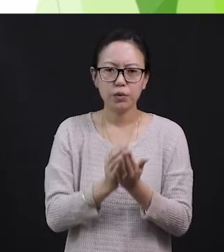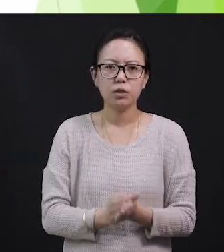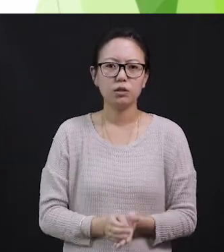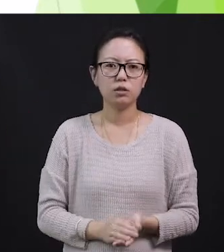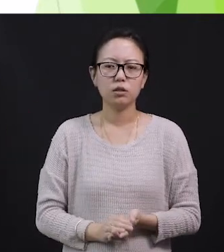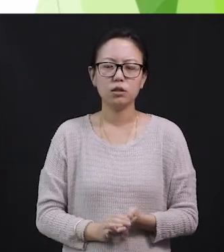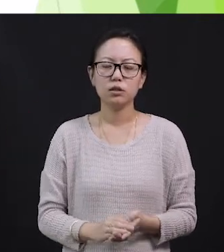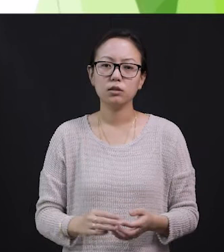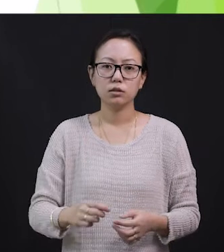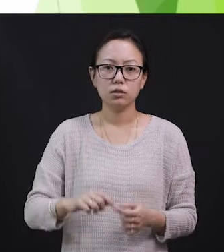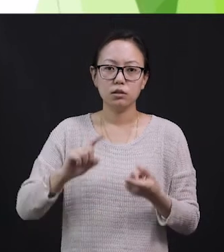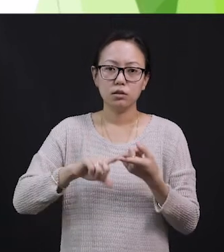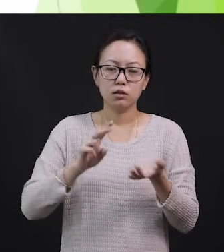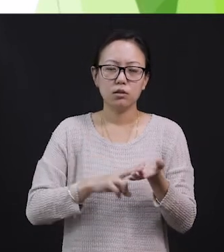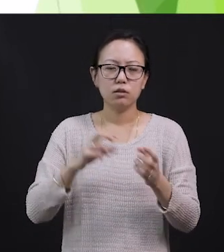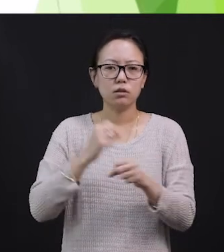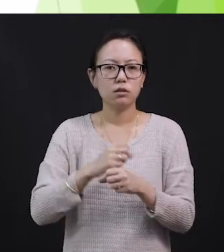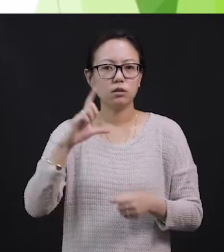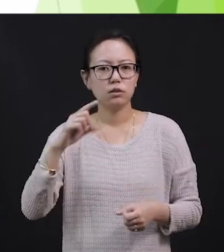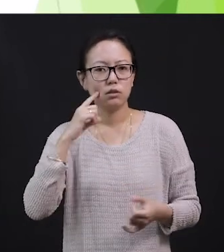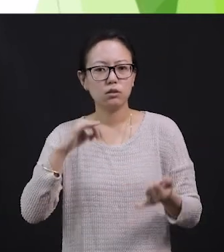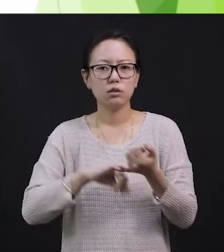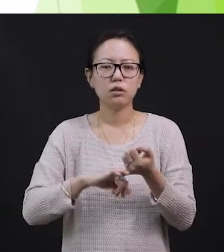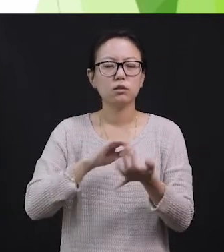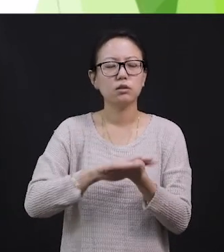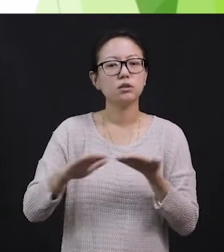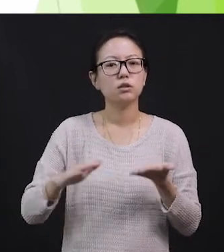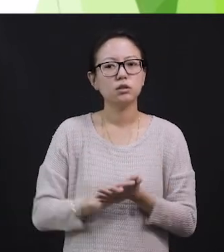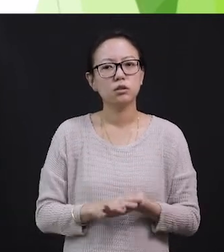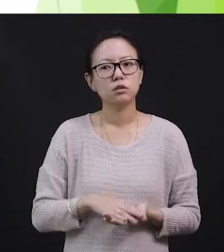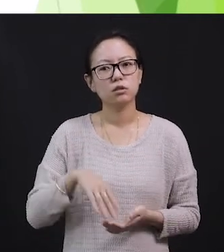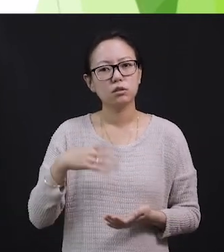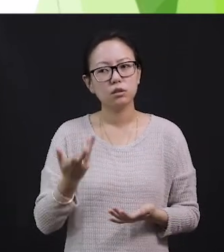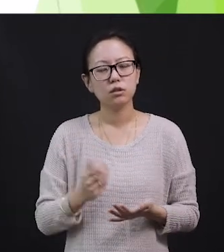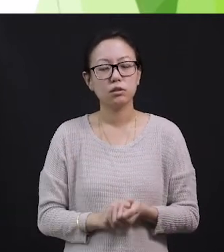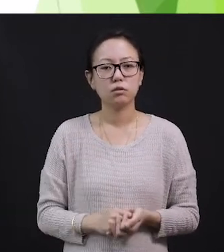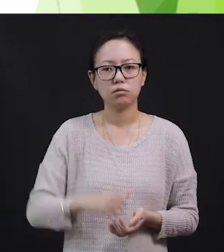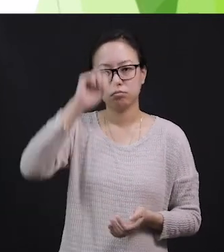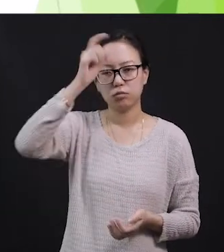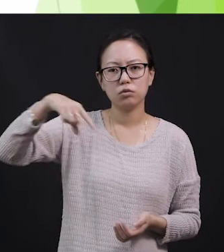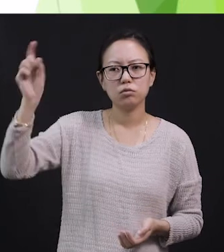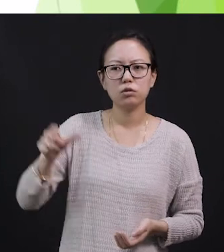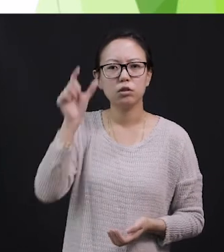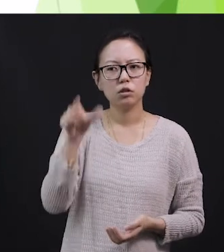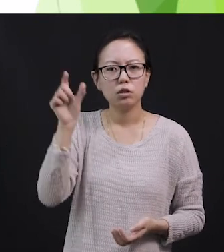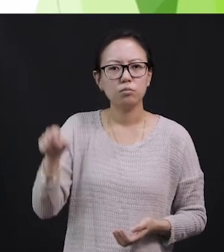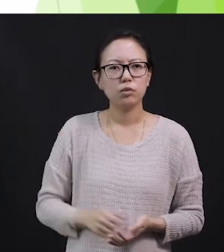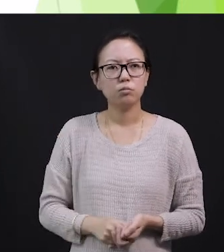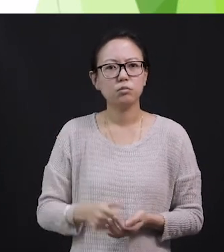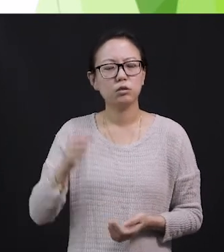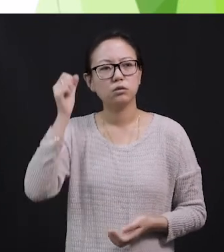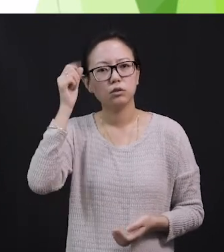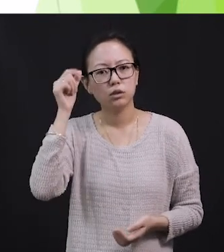that information and knowledge and understood that we were dependent and we were not an independent nation. And that is